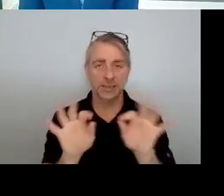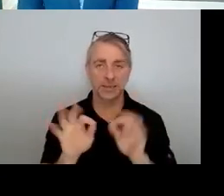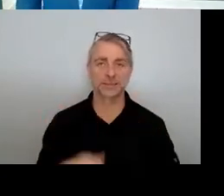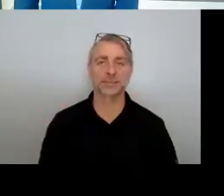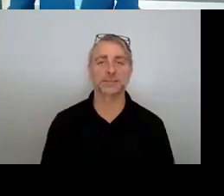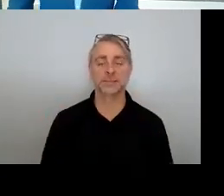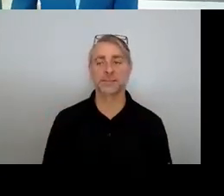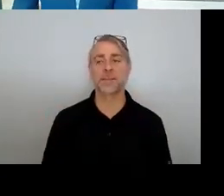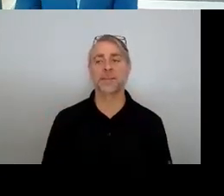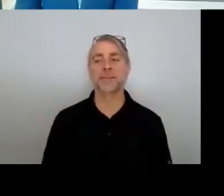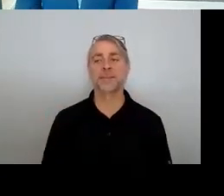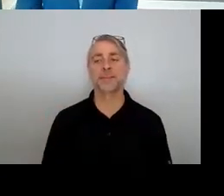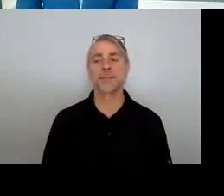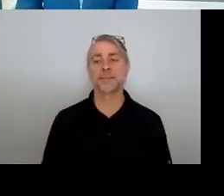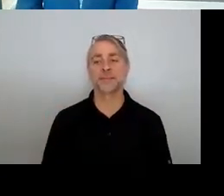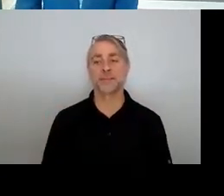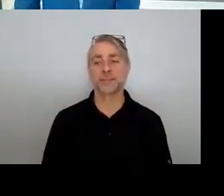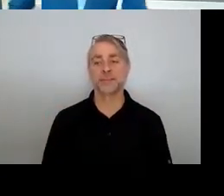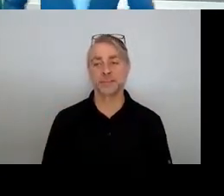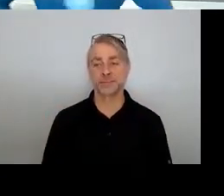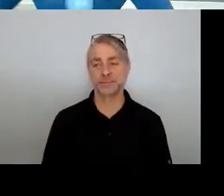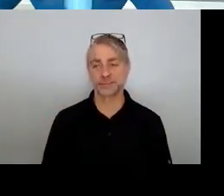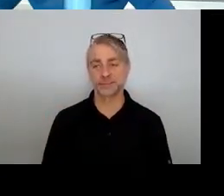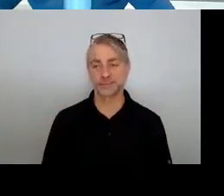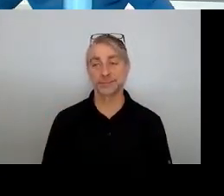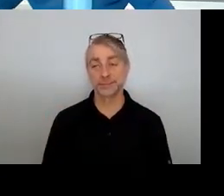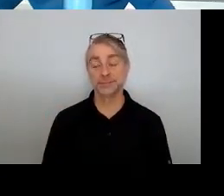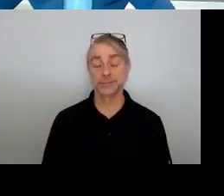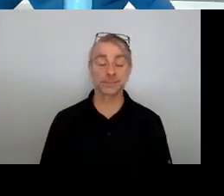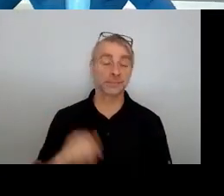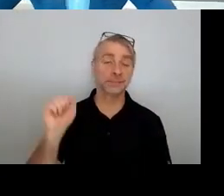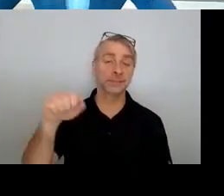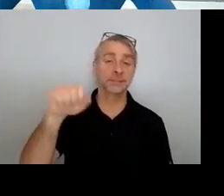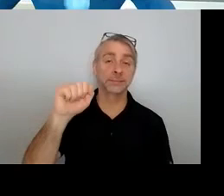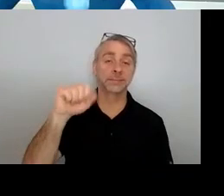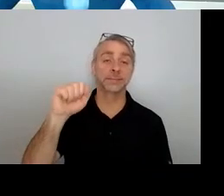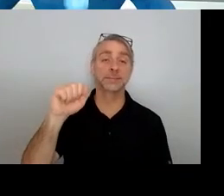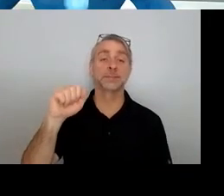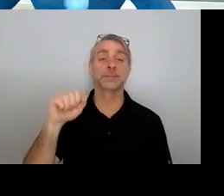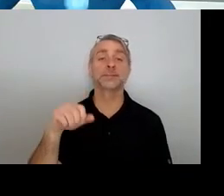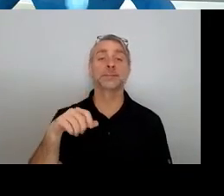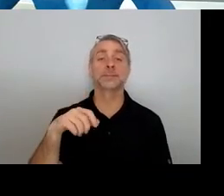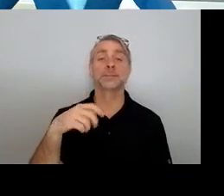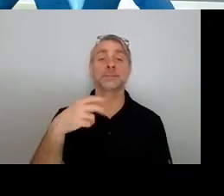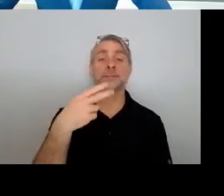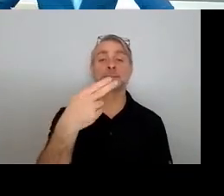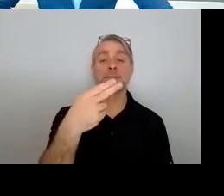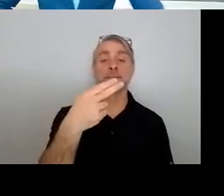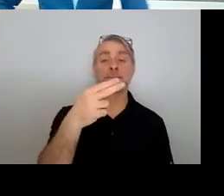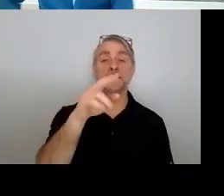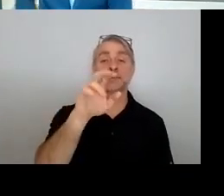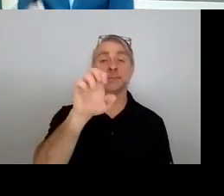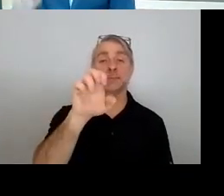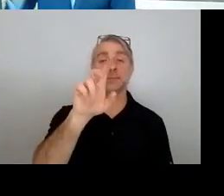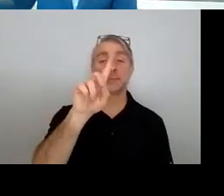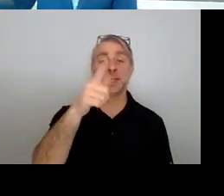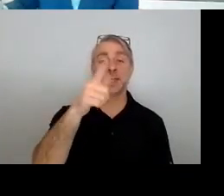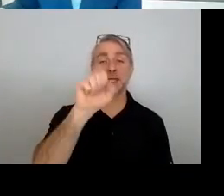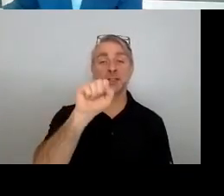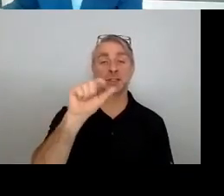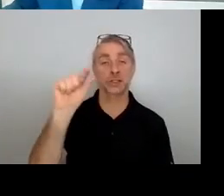So that goes back to the estimation of Hedges G, which is the small